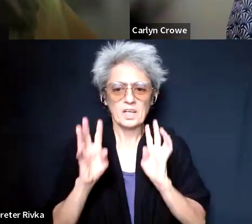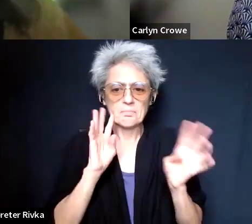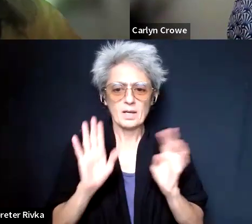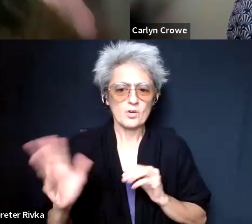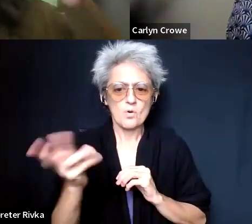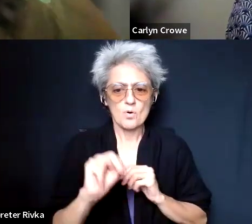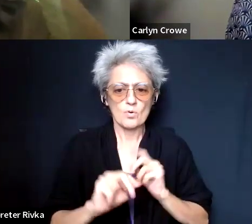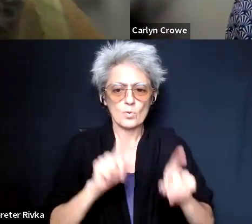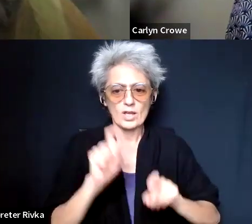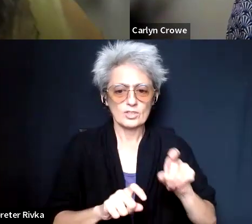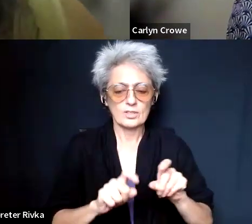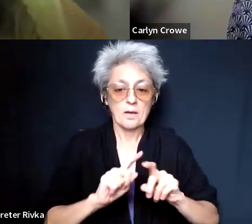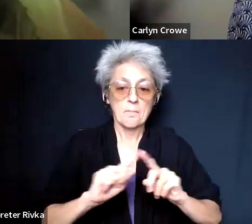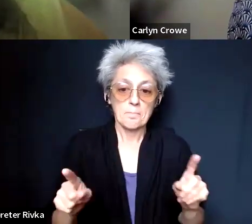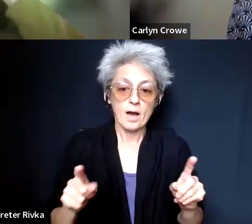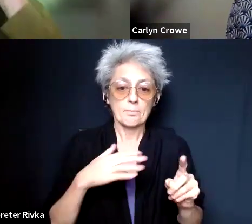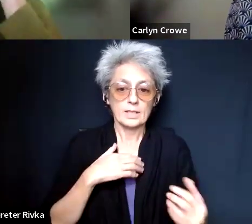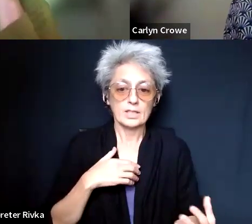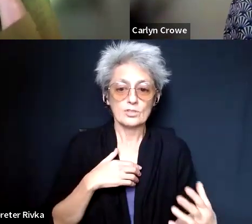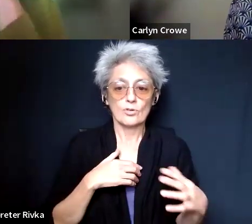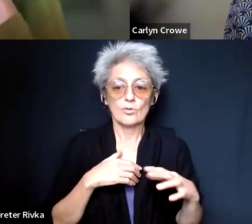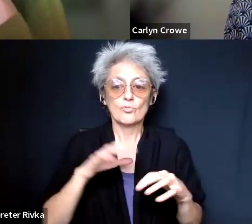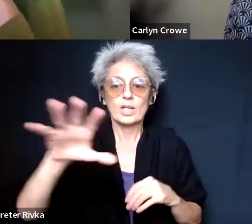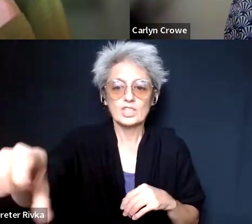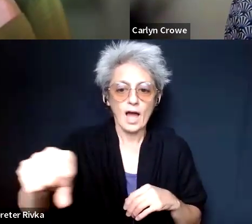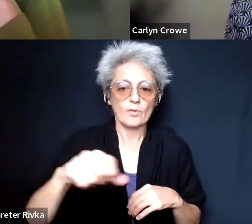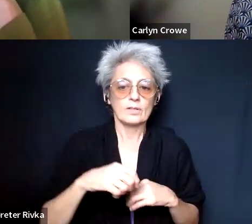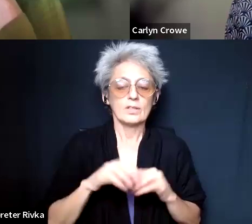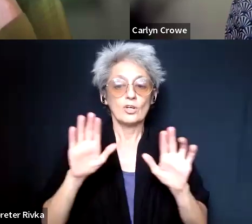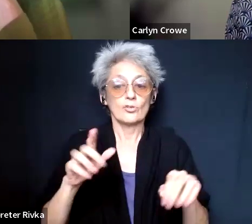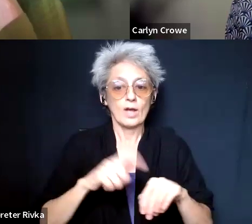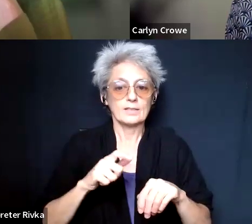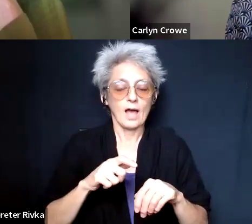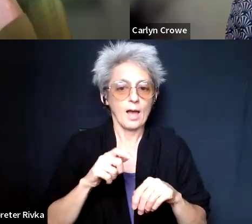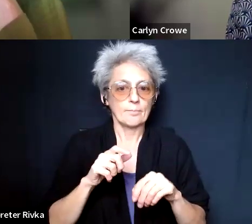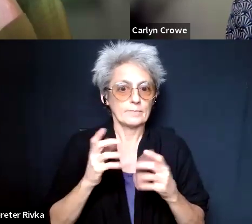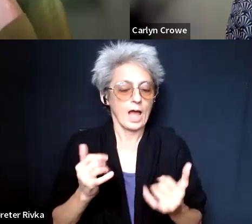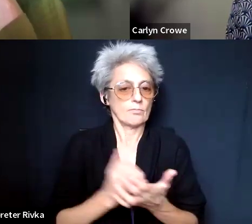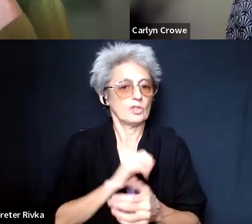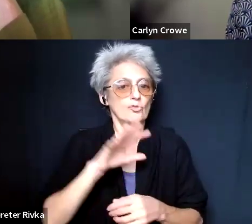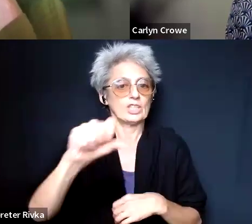reach out. This is a great time to reach out to those candidates and